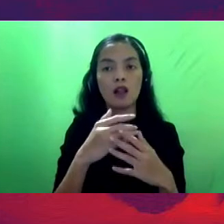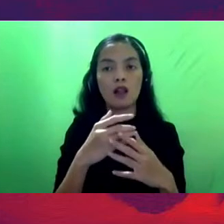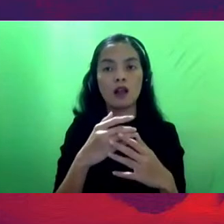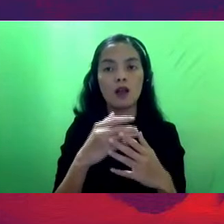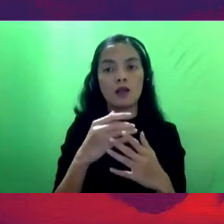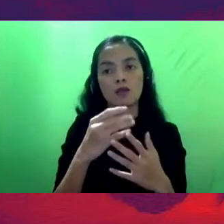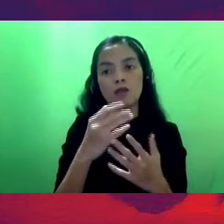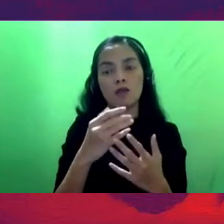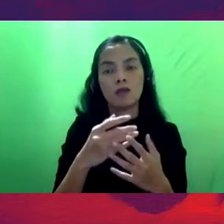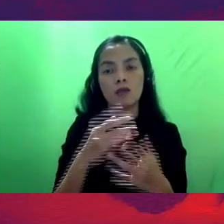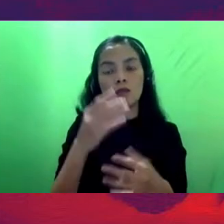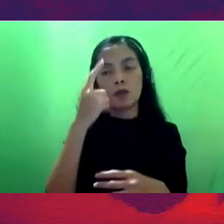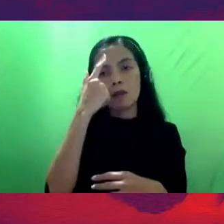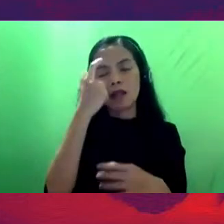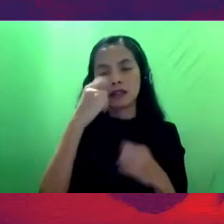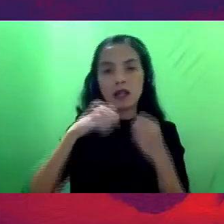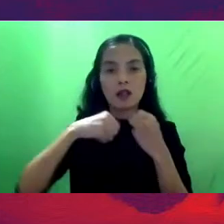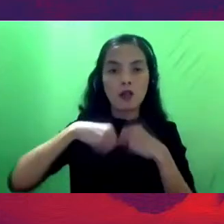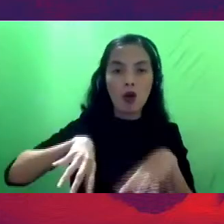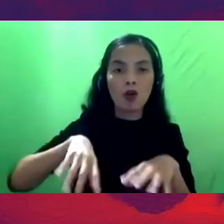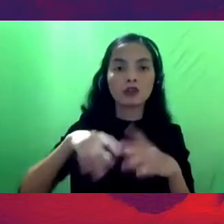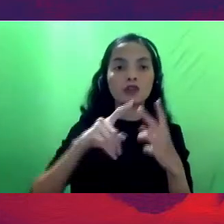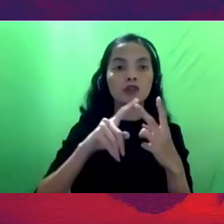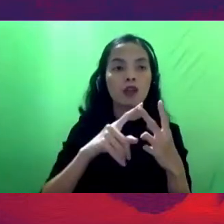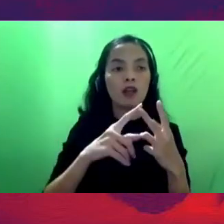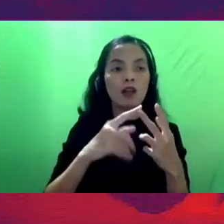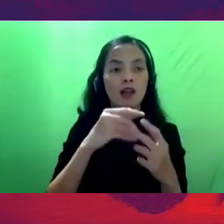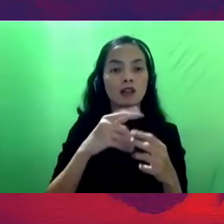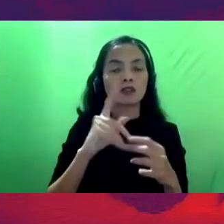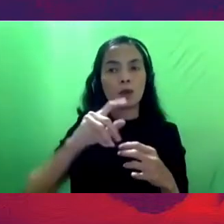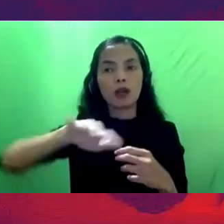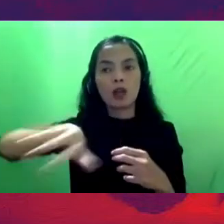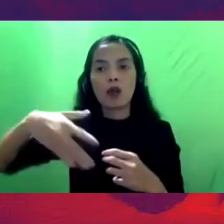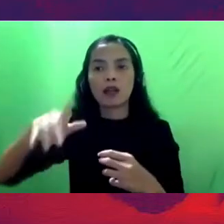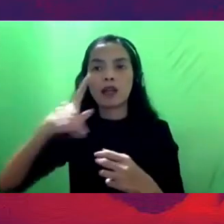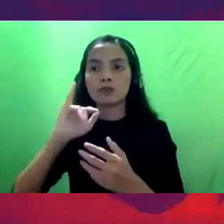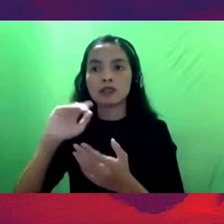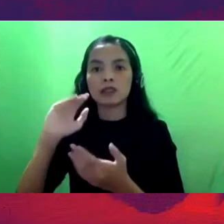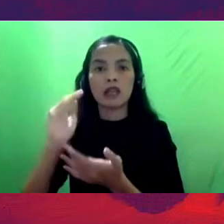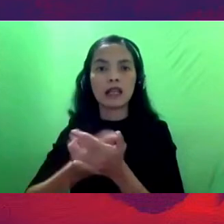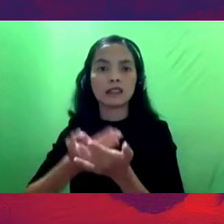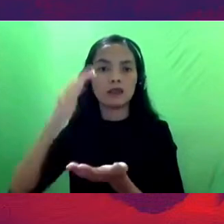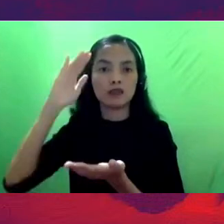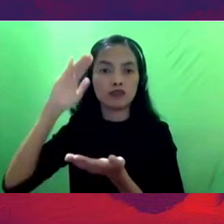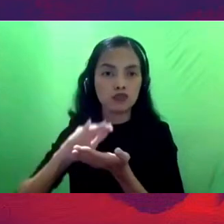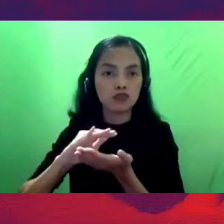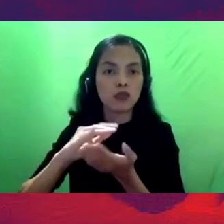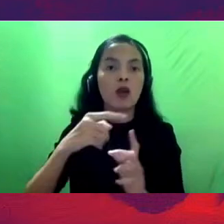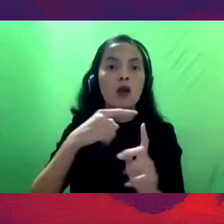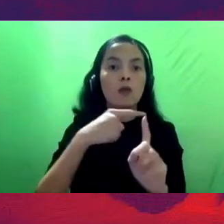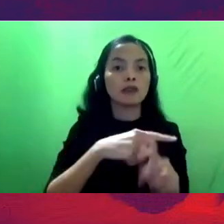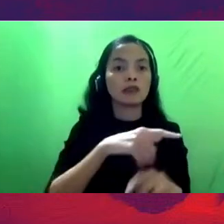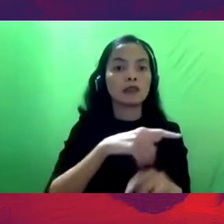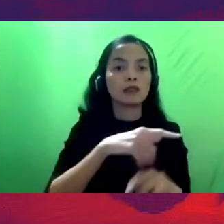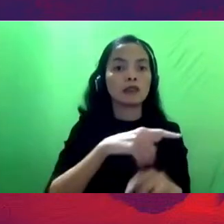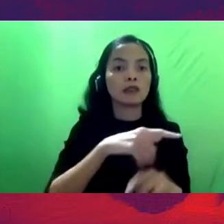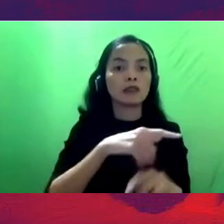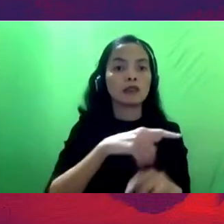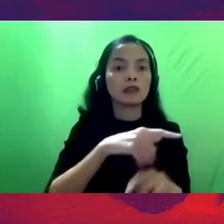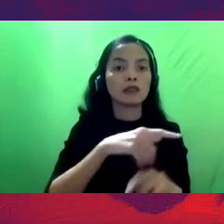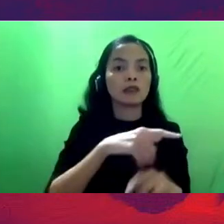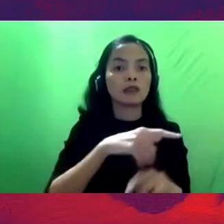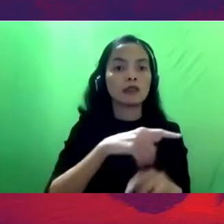children themselves have been in the stage of learning loss. They also have problems with their